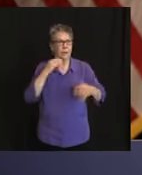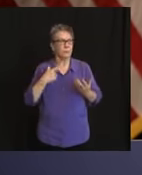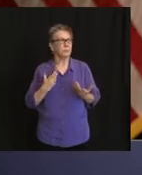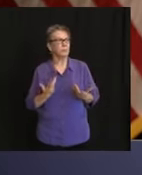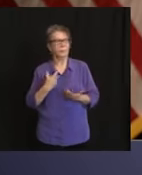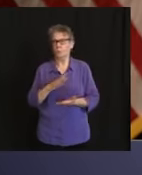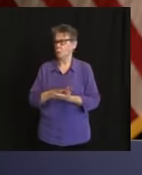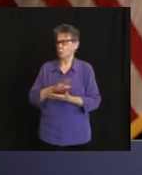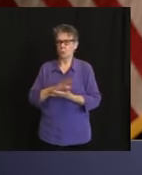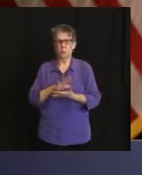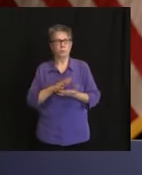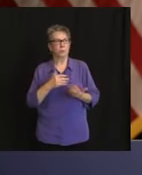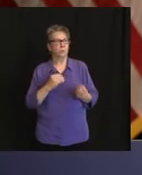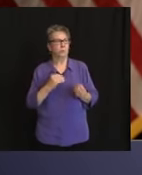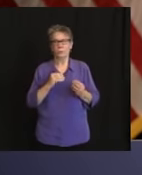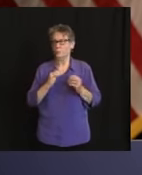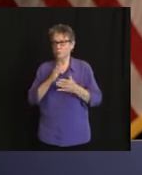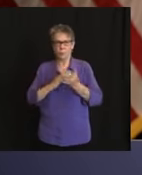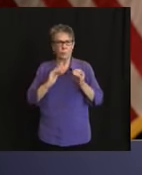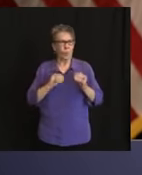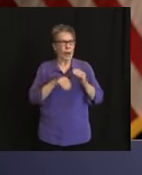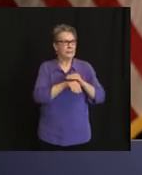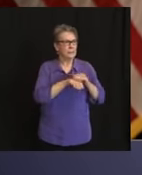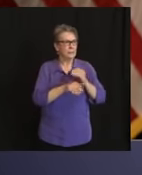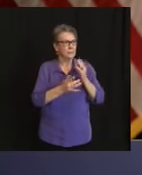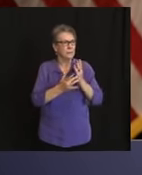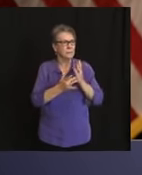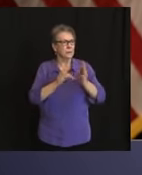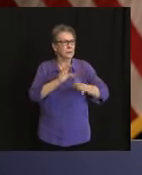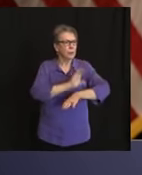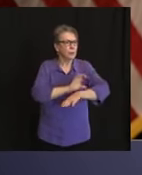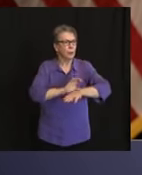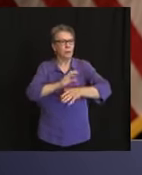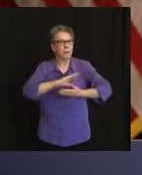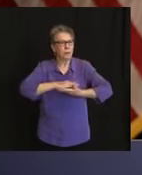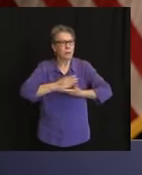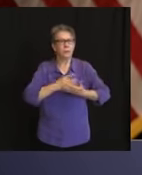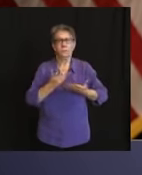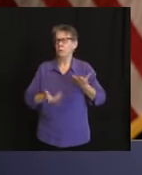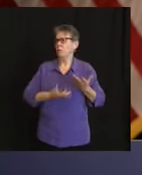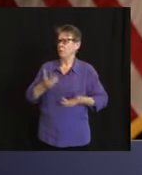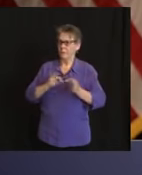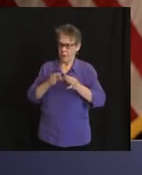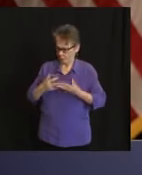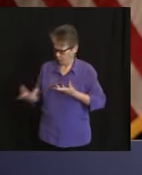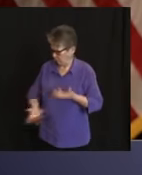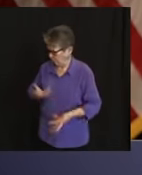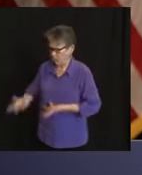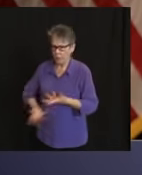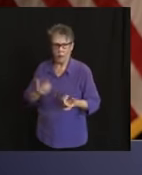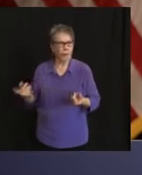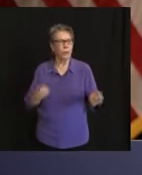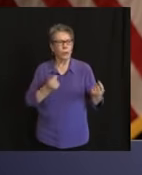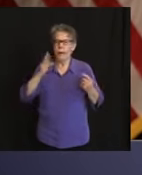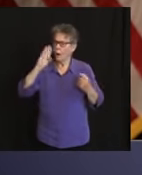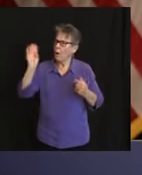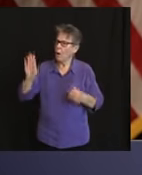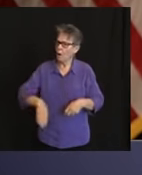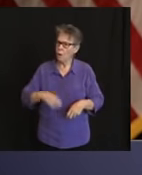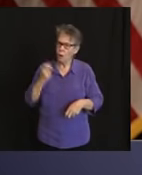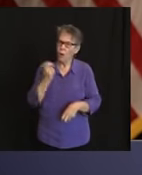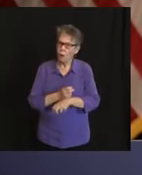the relative richness of the experience. But the standard concern that we had, that we spoke to, again, remember, food security was a